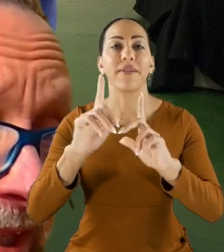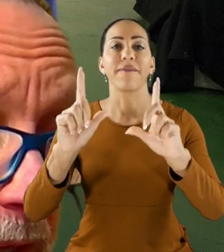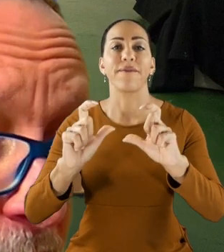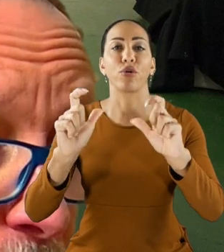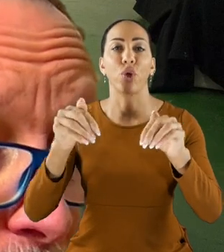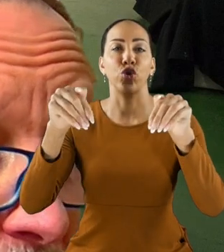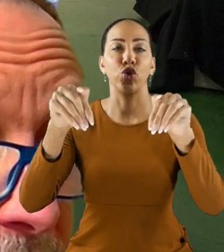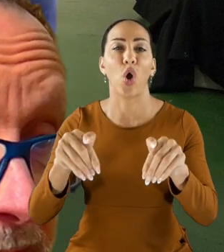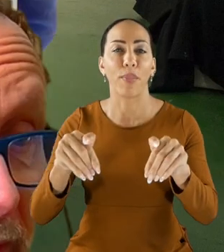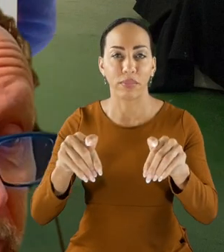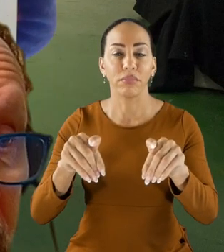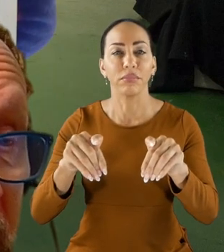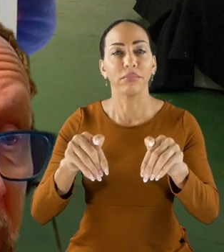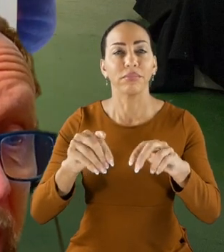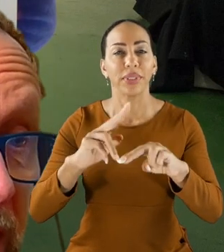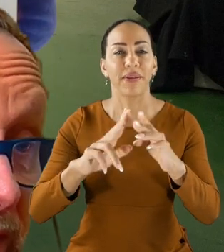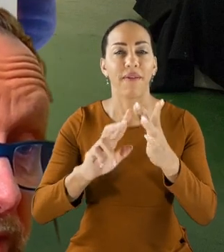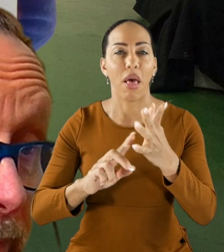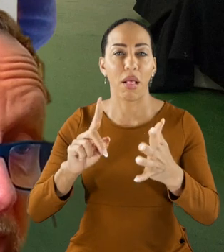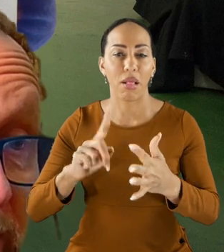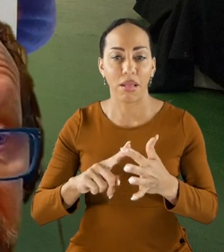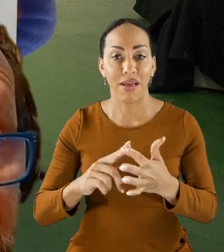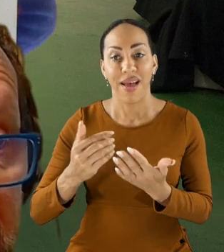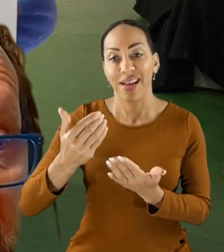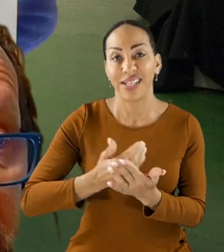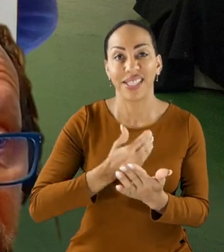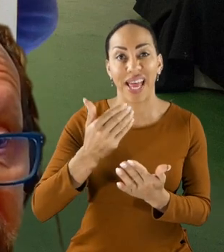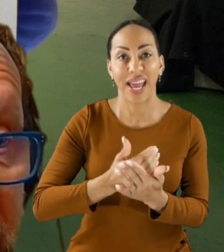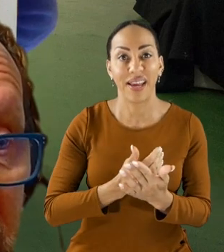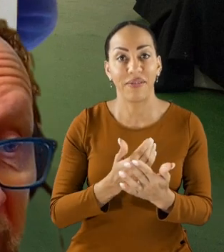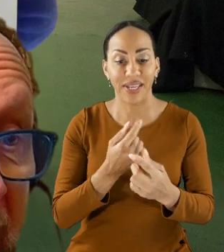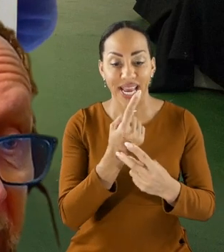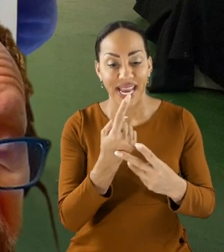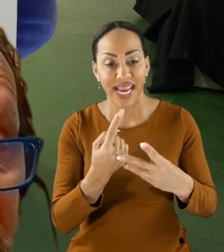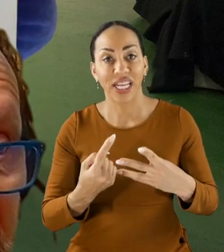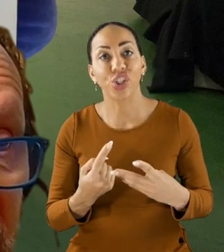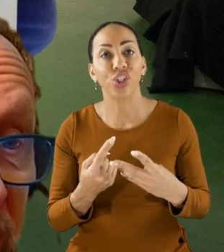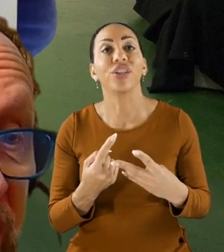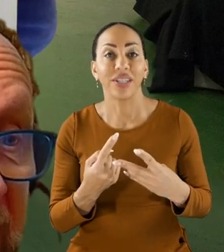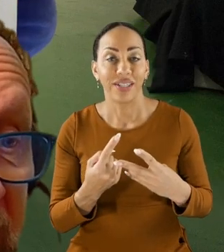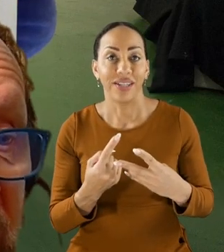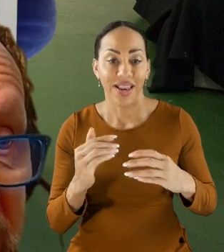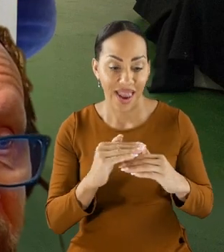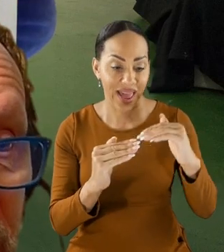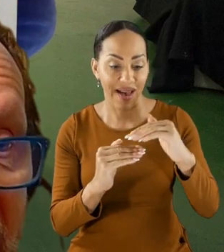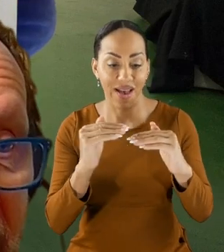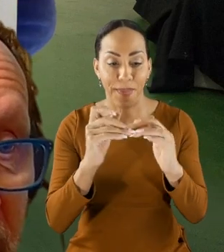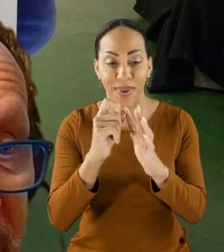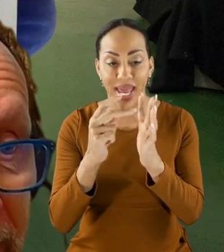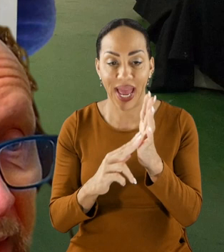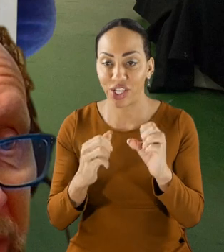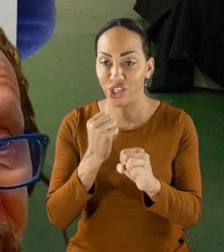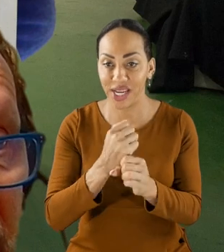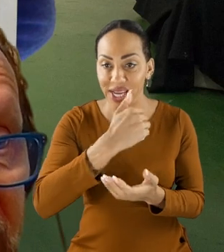This particular thing was all built in Photoshop as a complete Photoshop file with layers. And I just saved each individual layer out